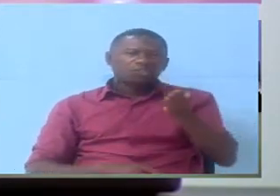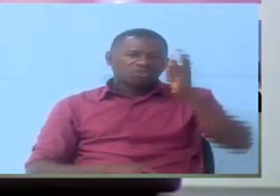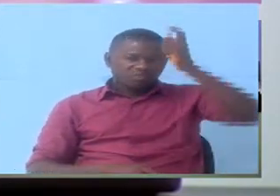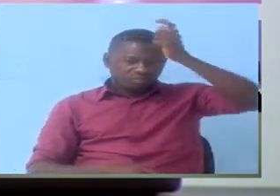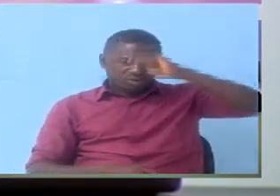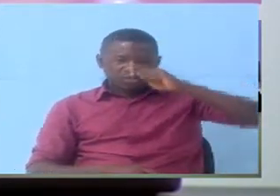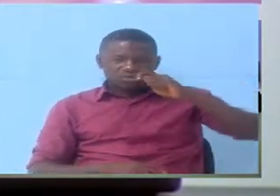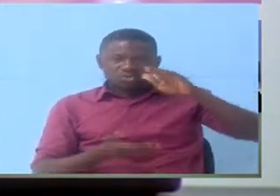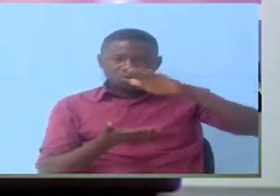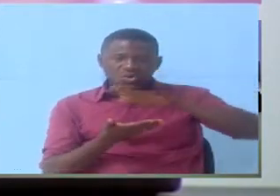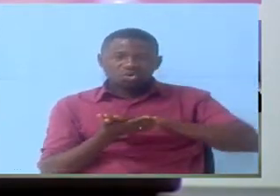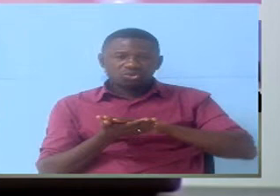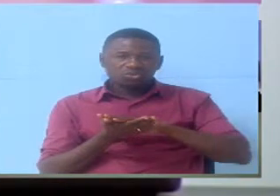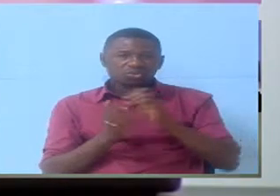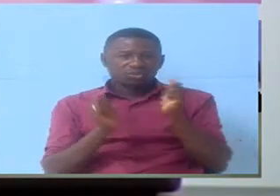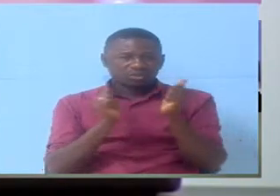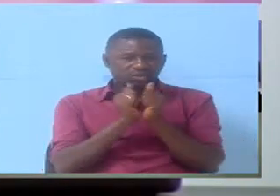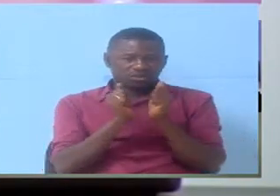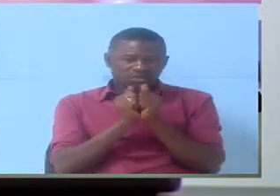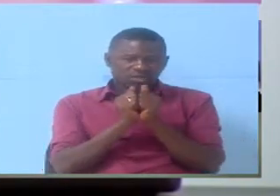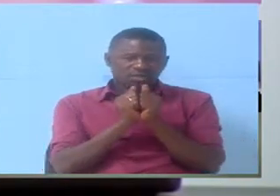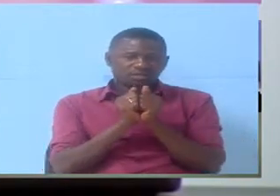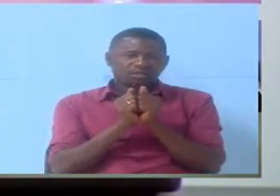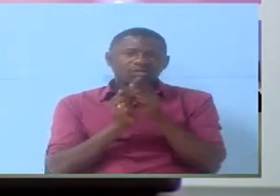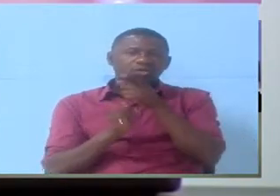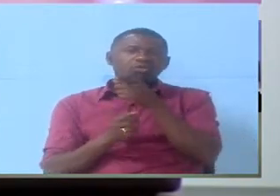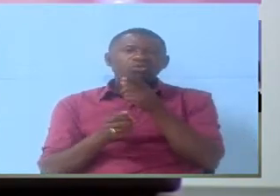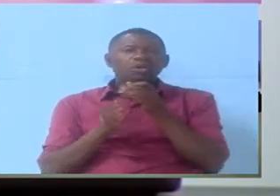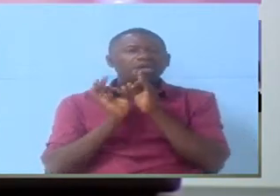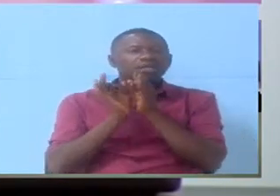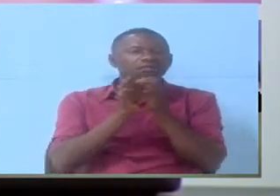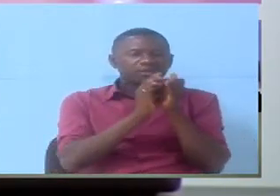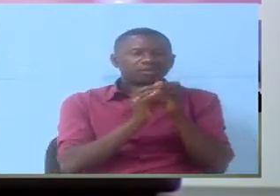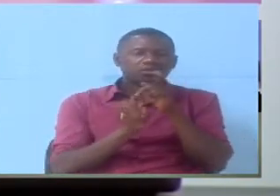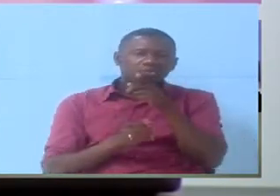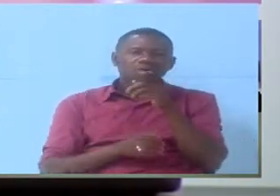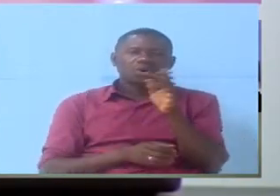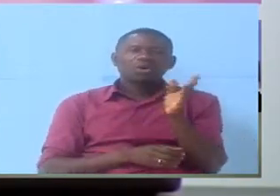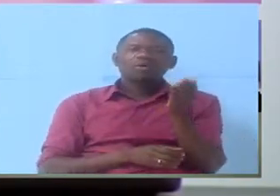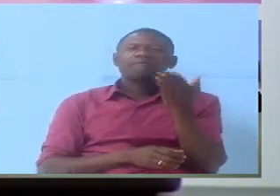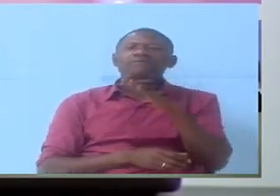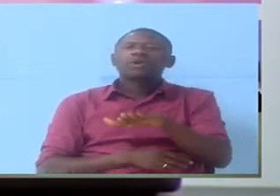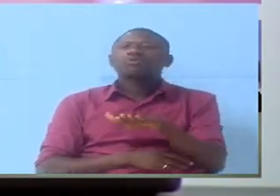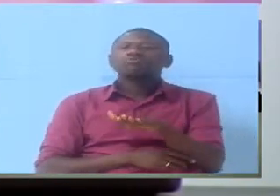on Saturday, you told him that you were coming from the mortuary.